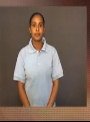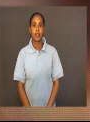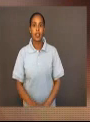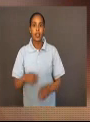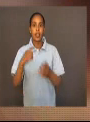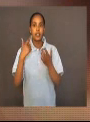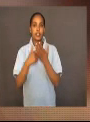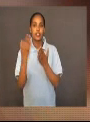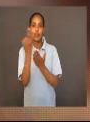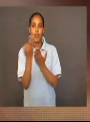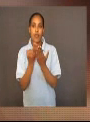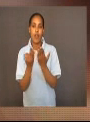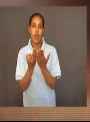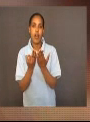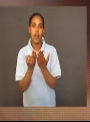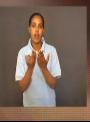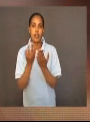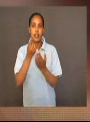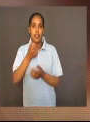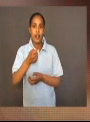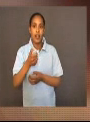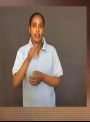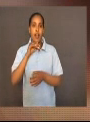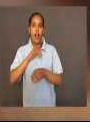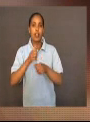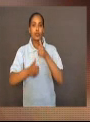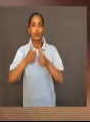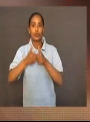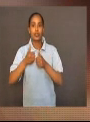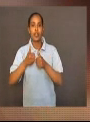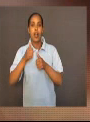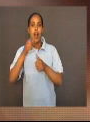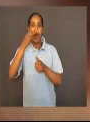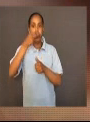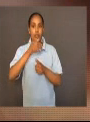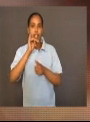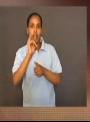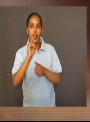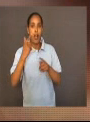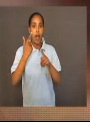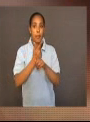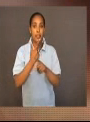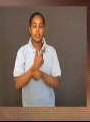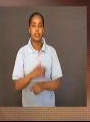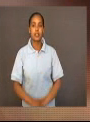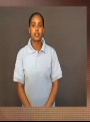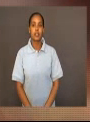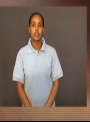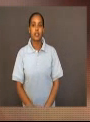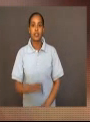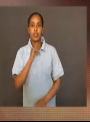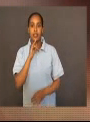In this formula, the rate at which hydrogen iodide appears